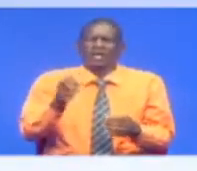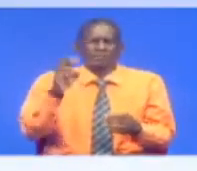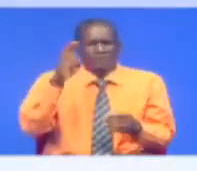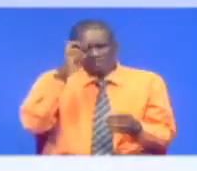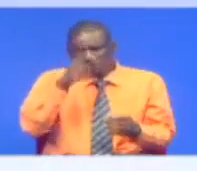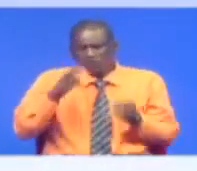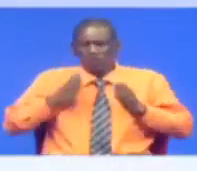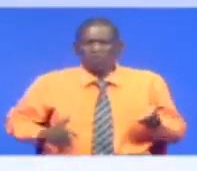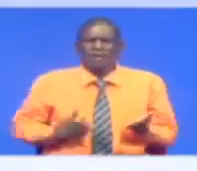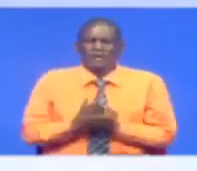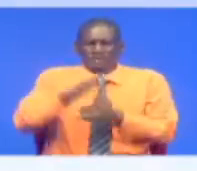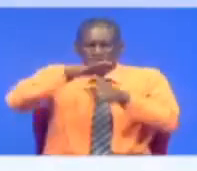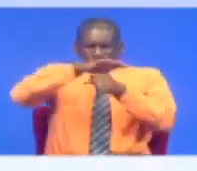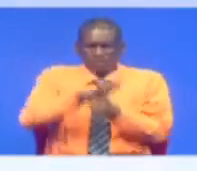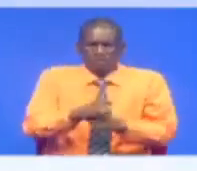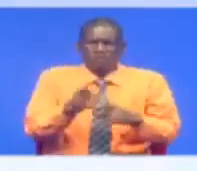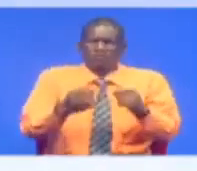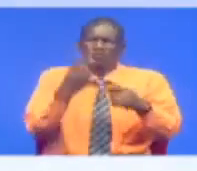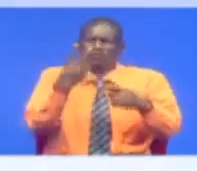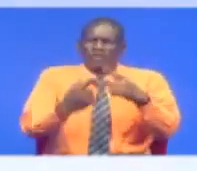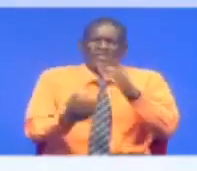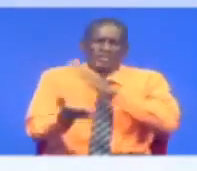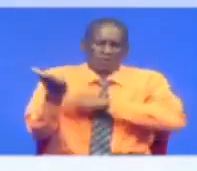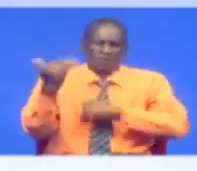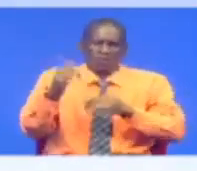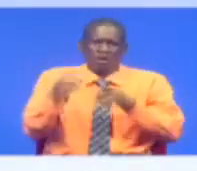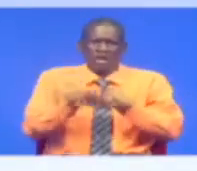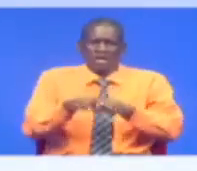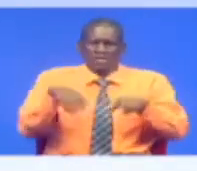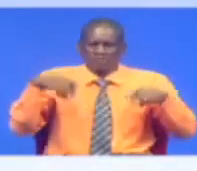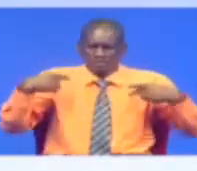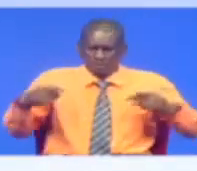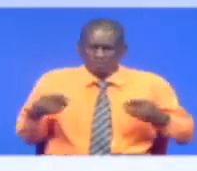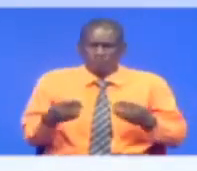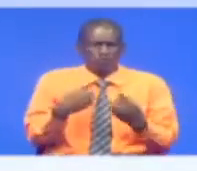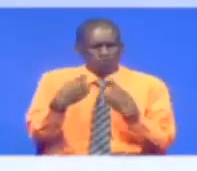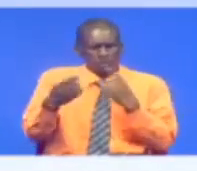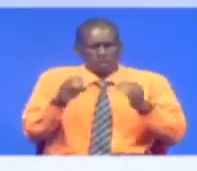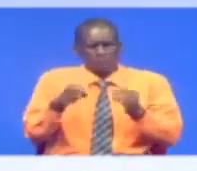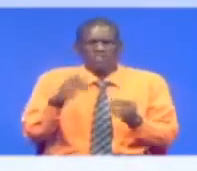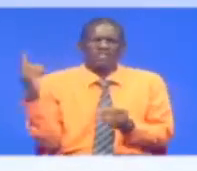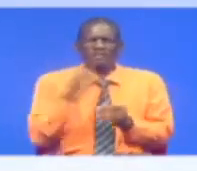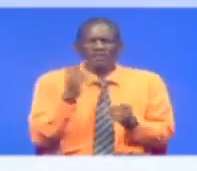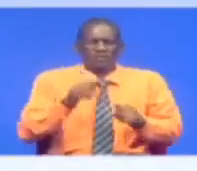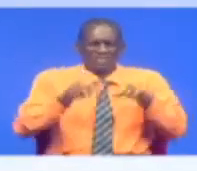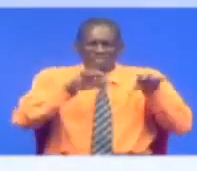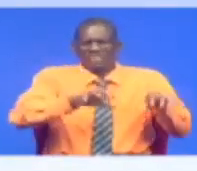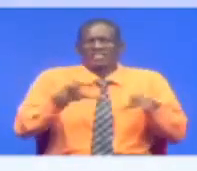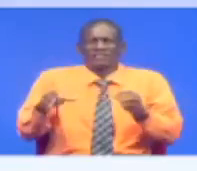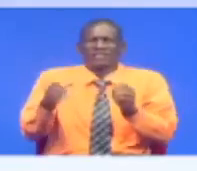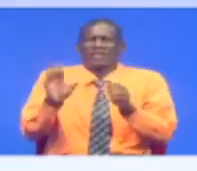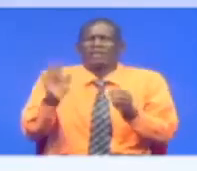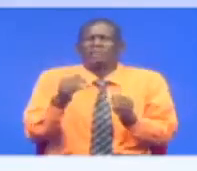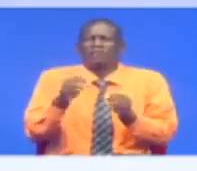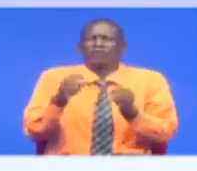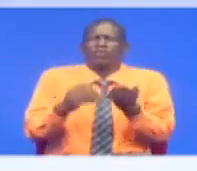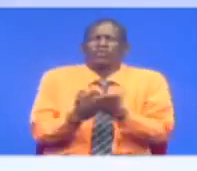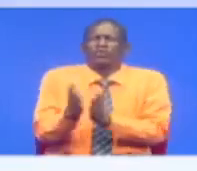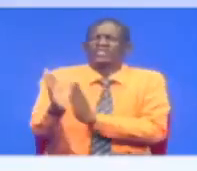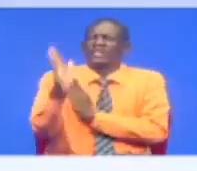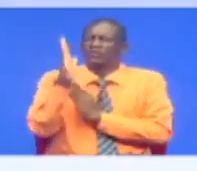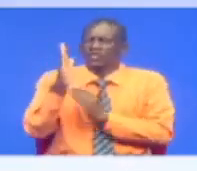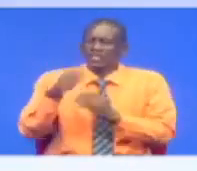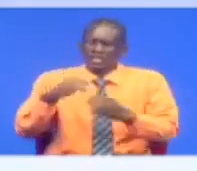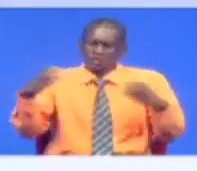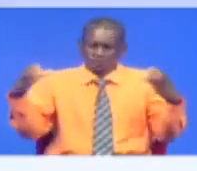rights abuses dating back 2 years, as the victims tell of the violence they suffered at the hands of the security guards attached to the